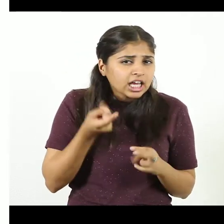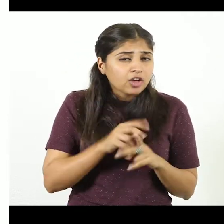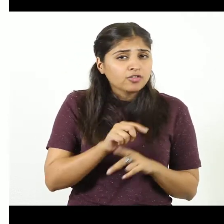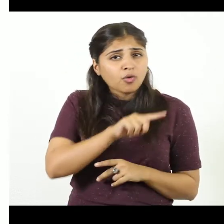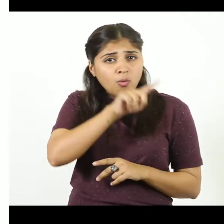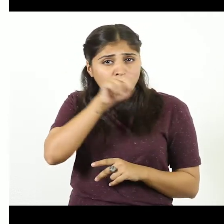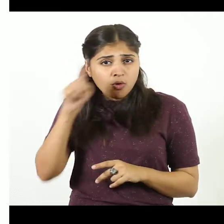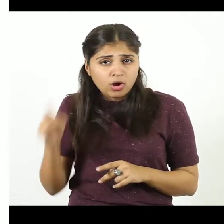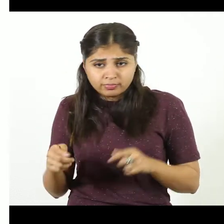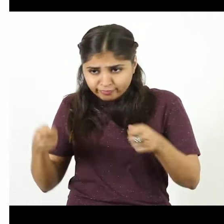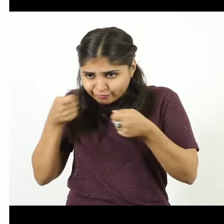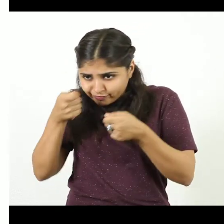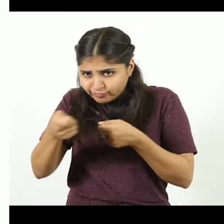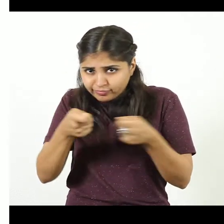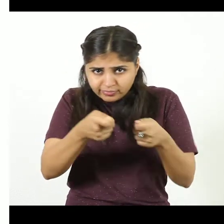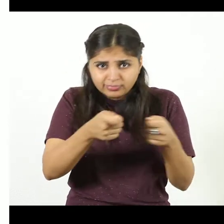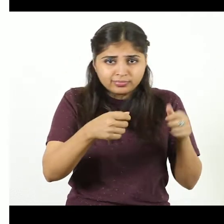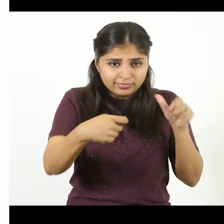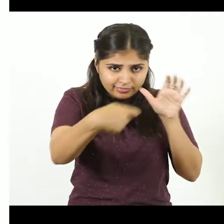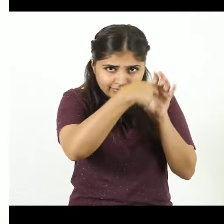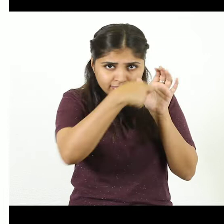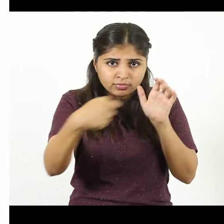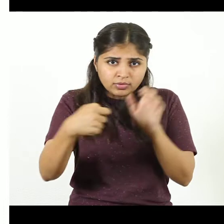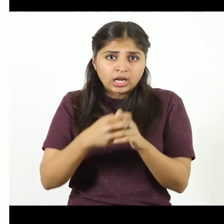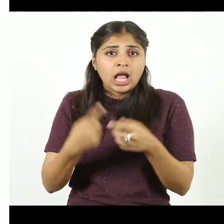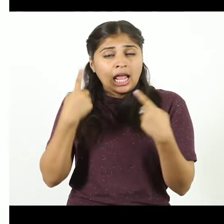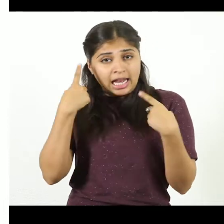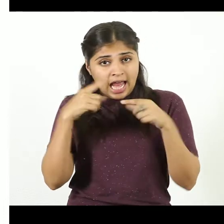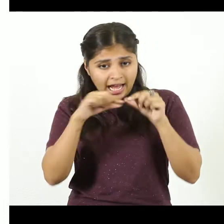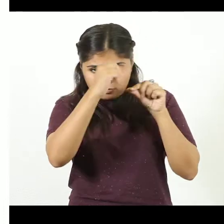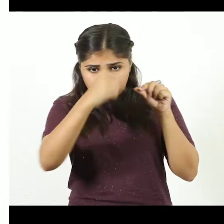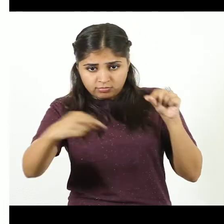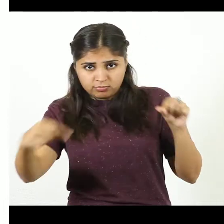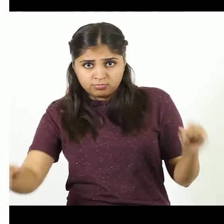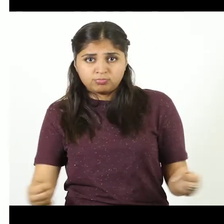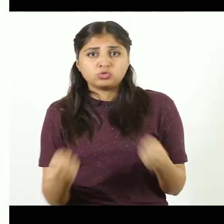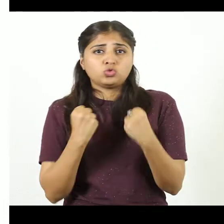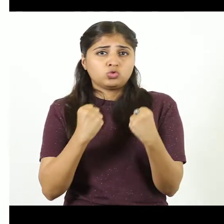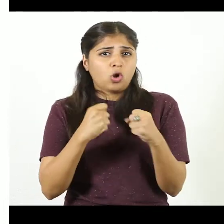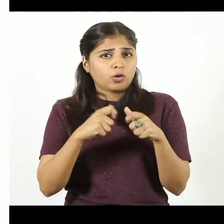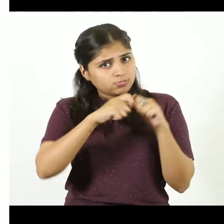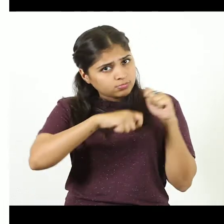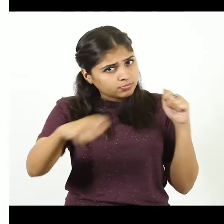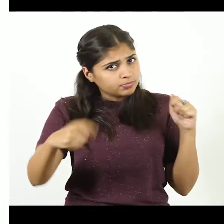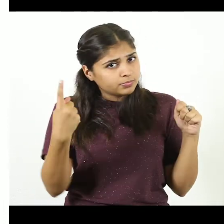any cable connection that seem loose, push them slowly into place.